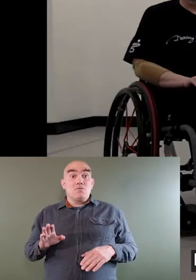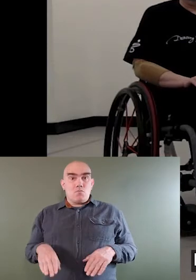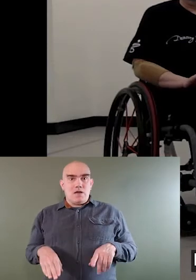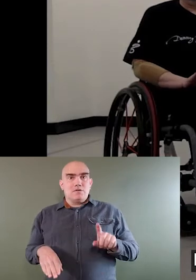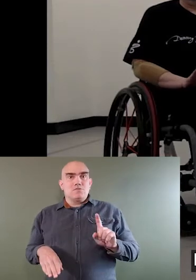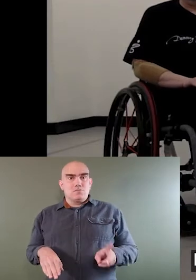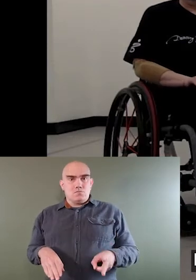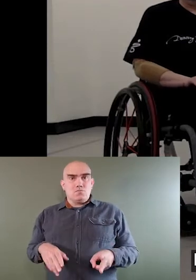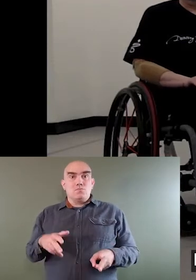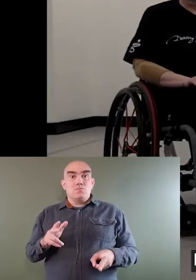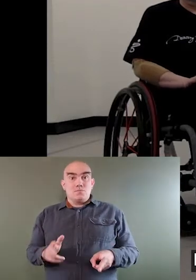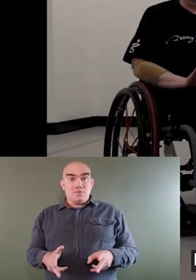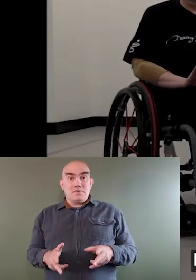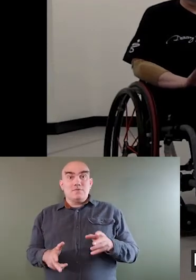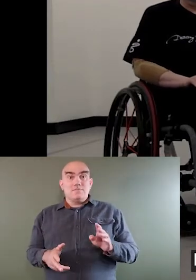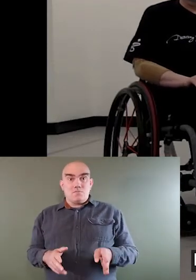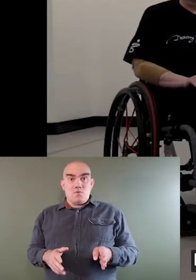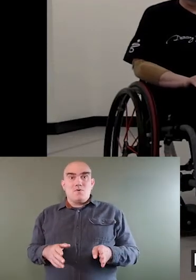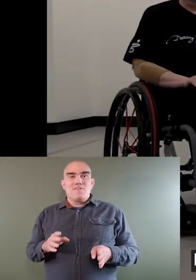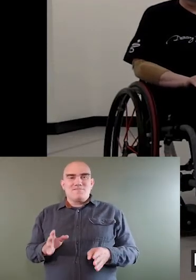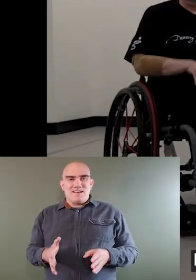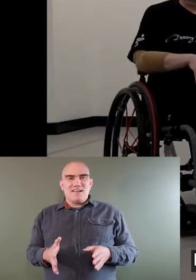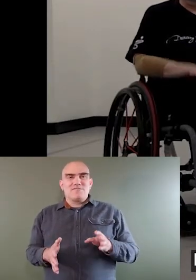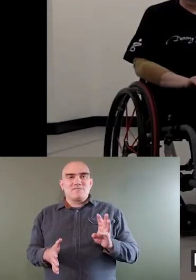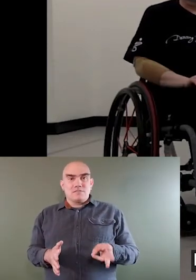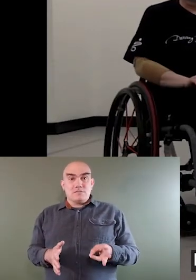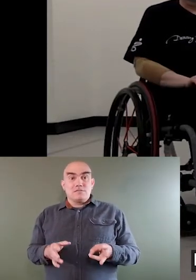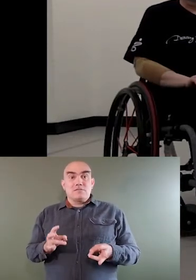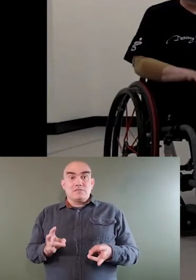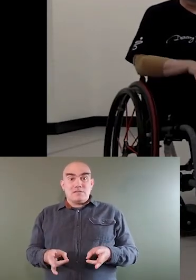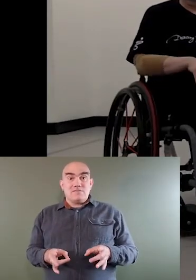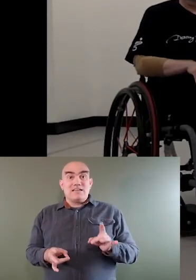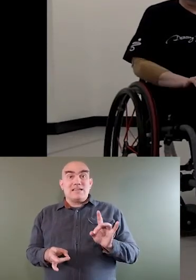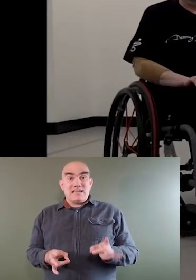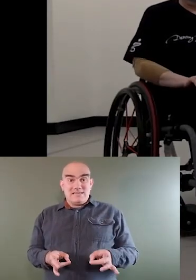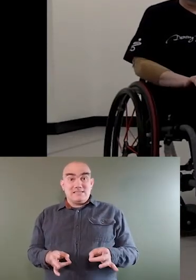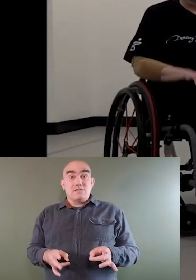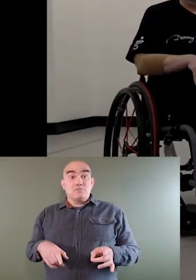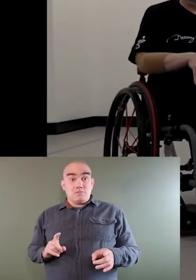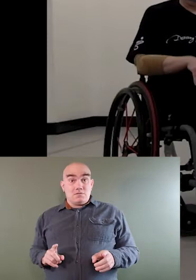Front. 3, 4, 5, 6, 7, 8. 8 back. 2,